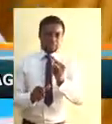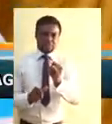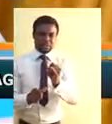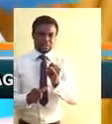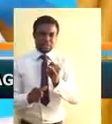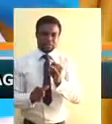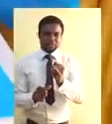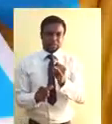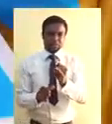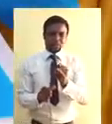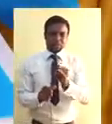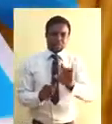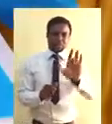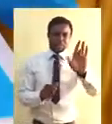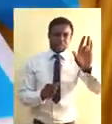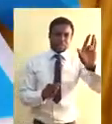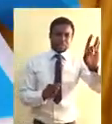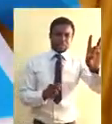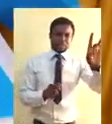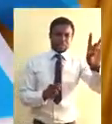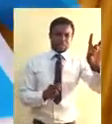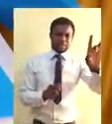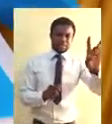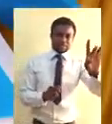we have the measurement of 8,